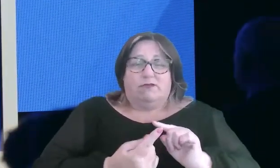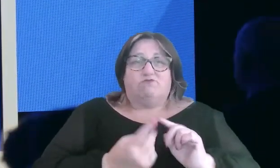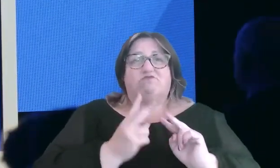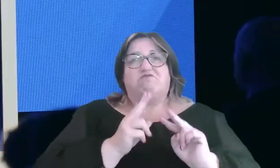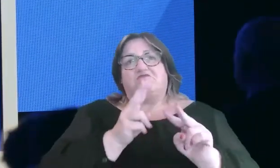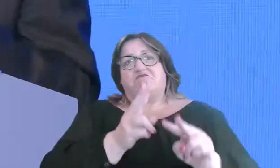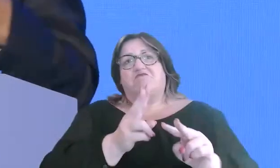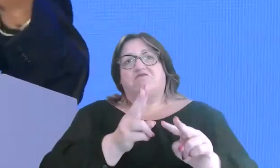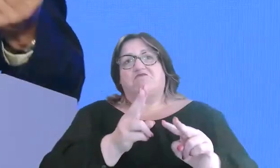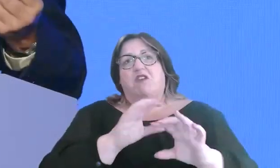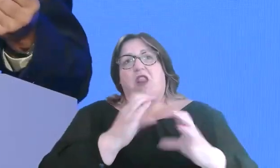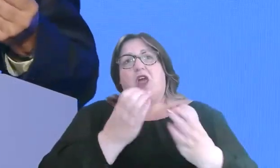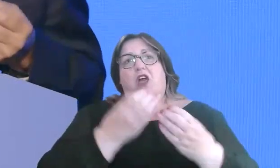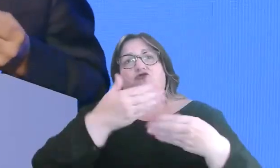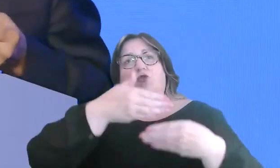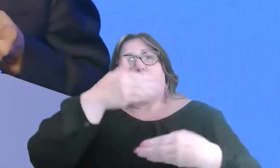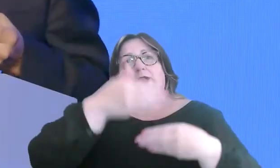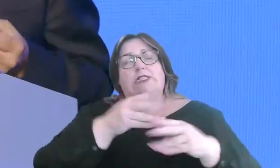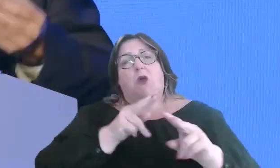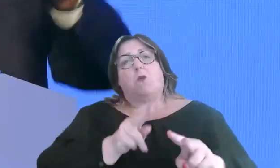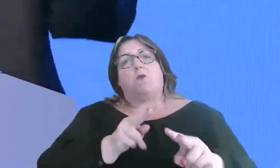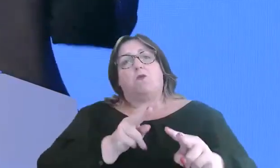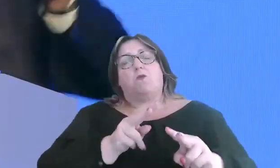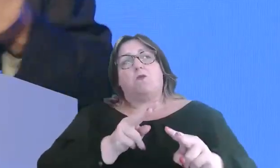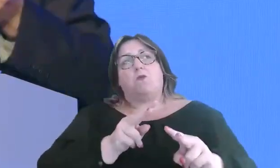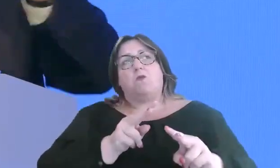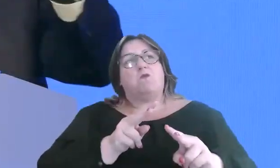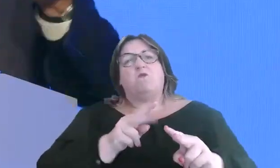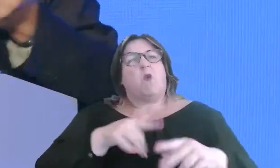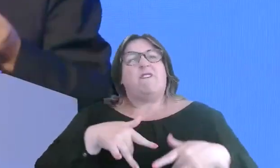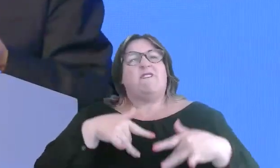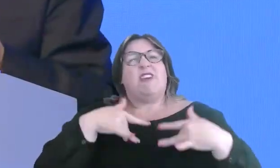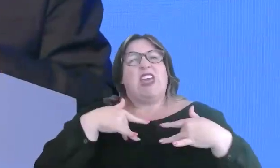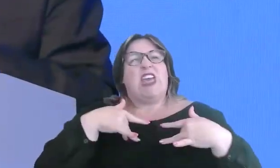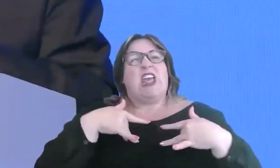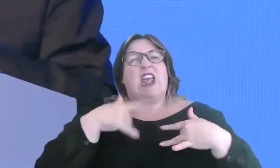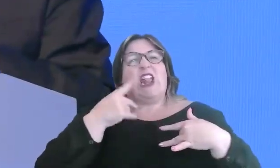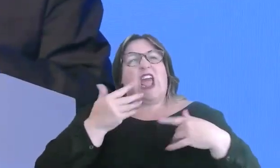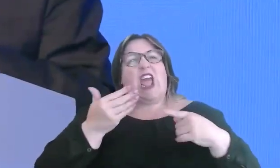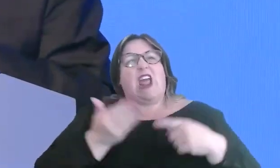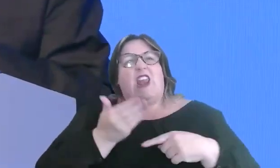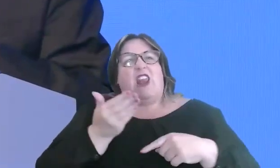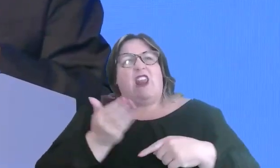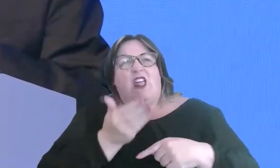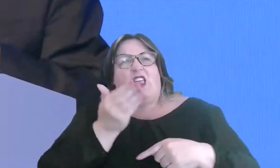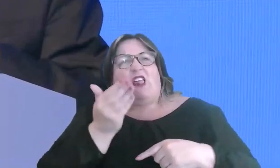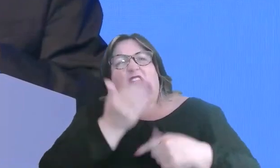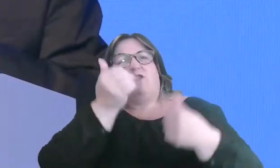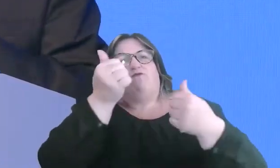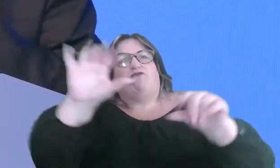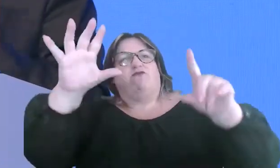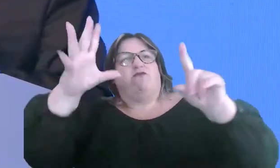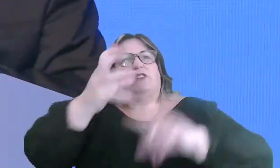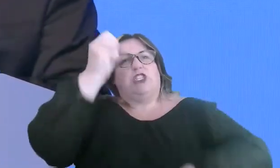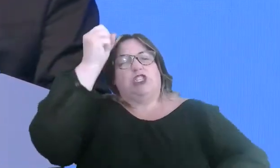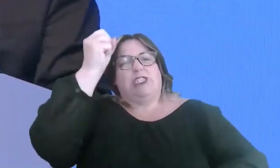windows and don't necessarily see that they can make the journey that that stone would take if they threw it at King's